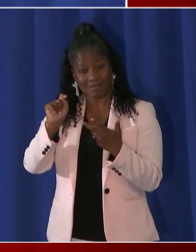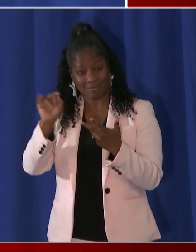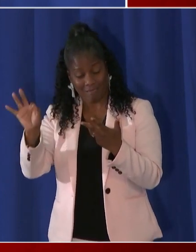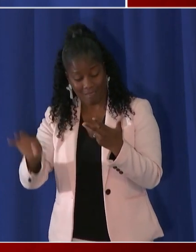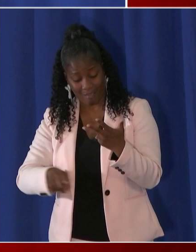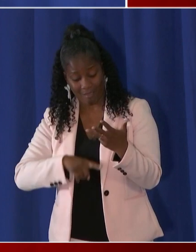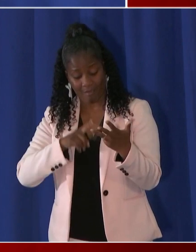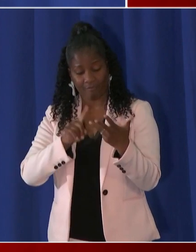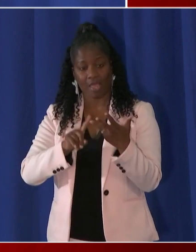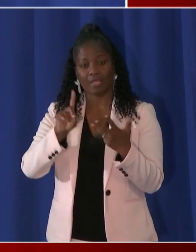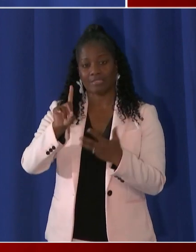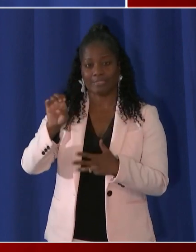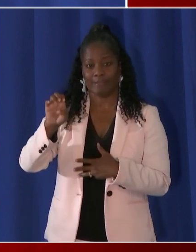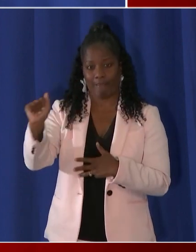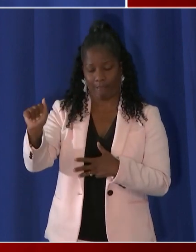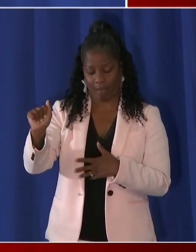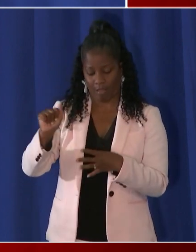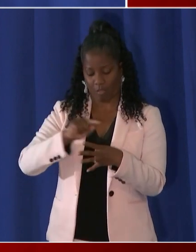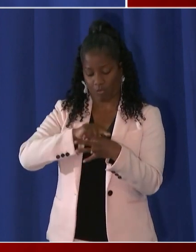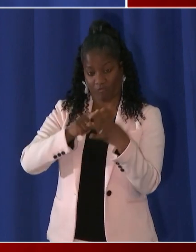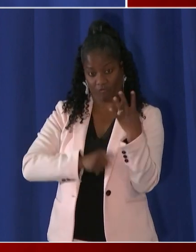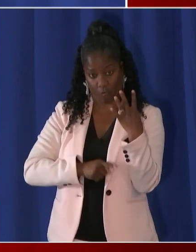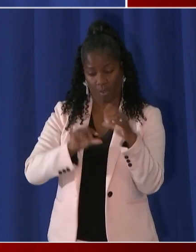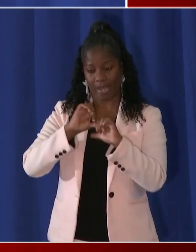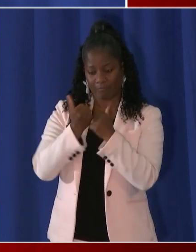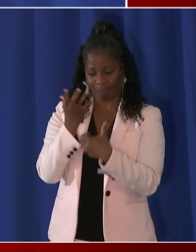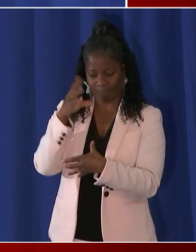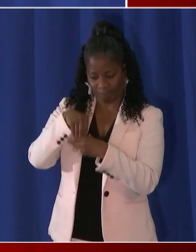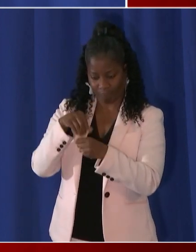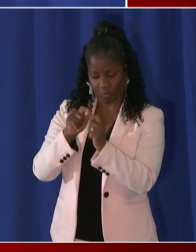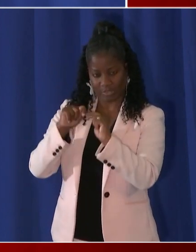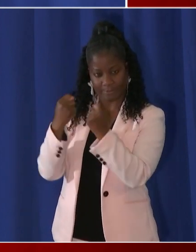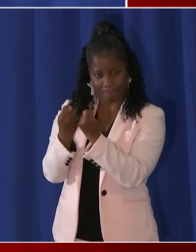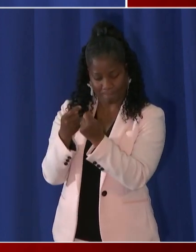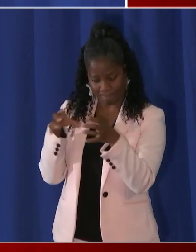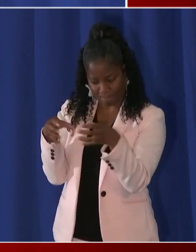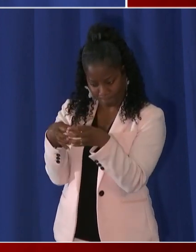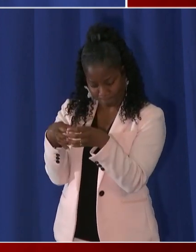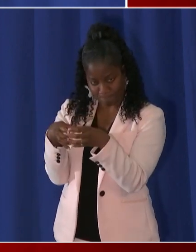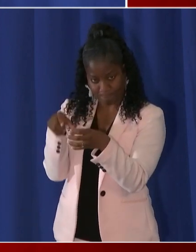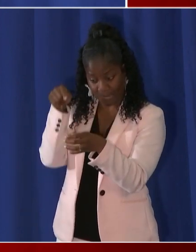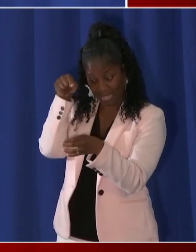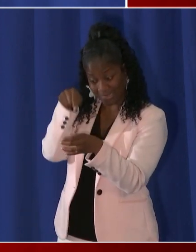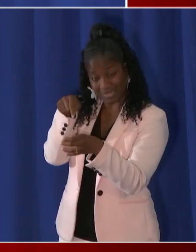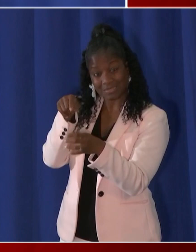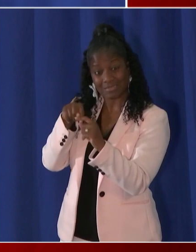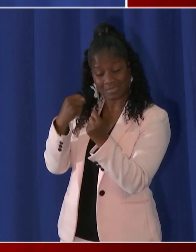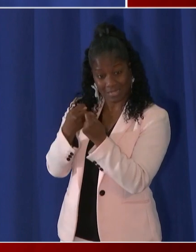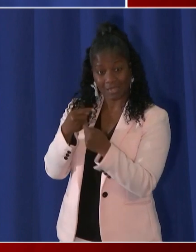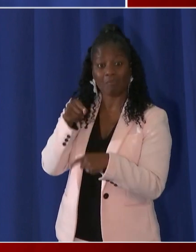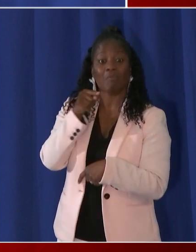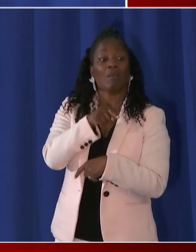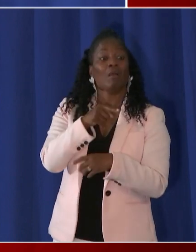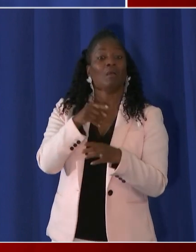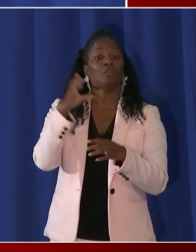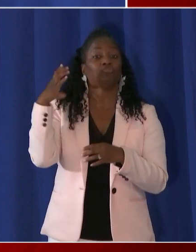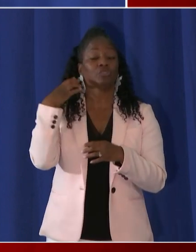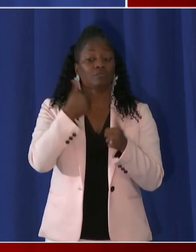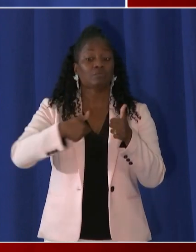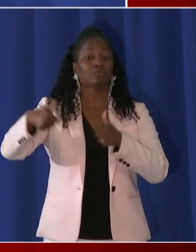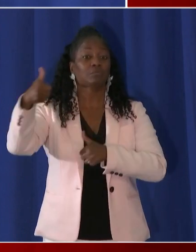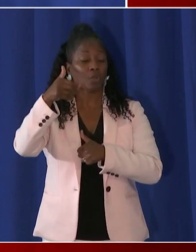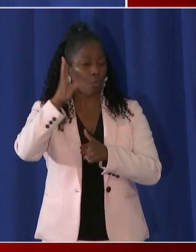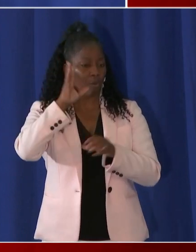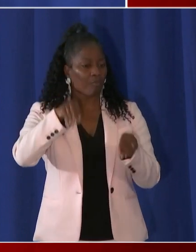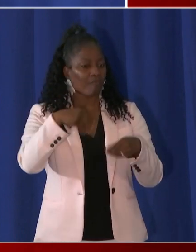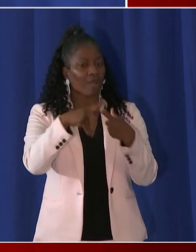Firearms, and the Drug Enforcement Agency. The chief will also be able to provide an update of